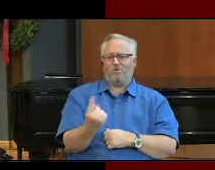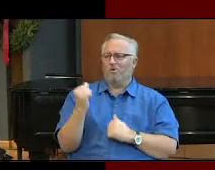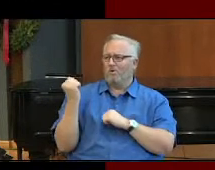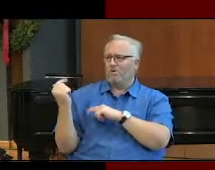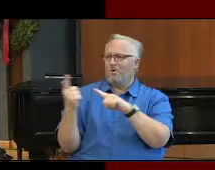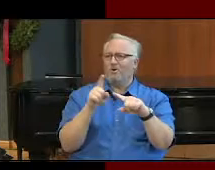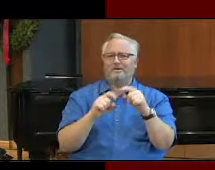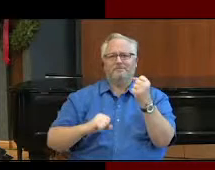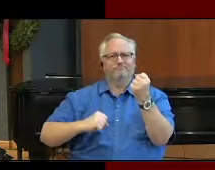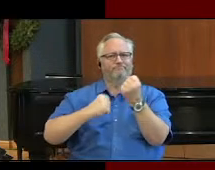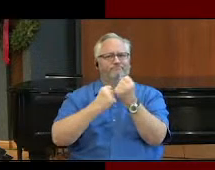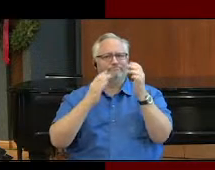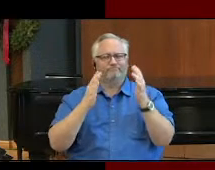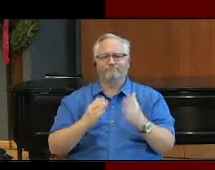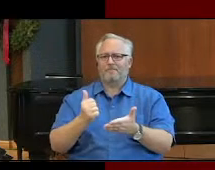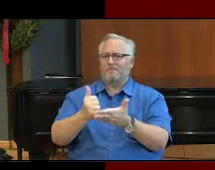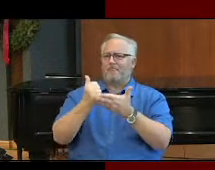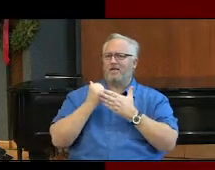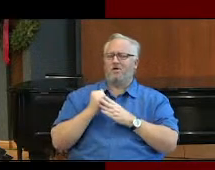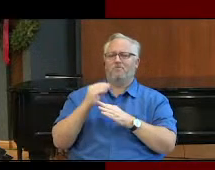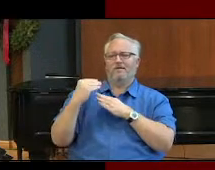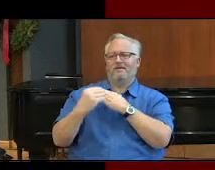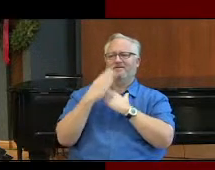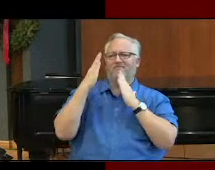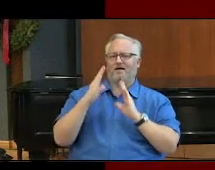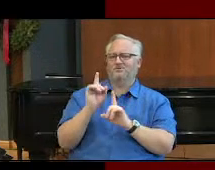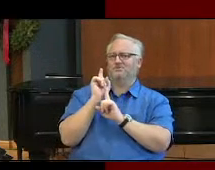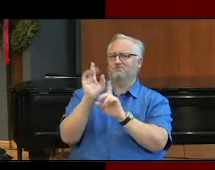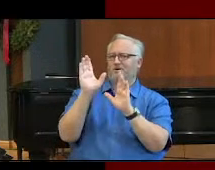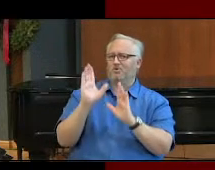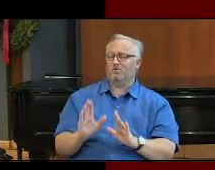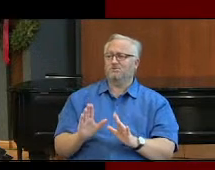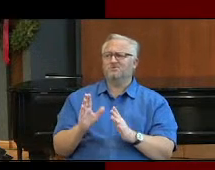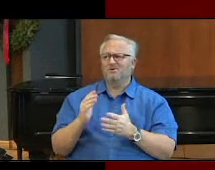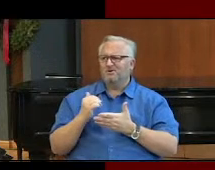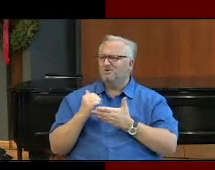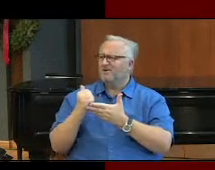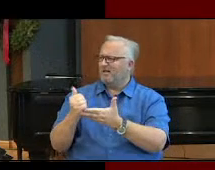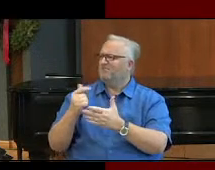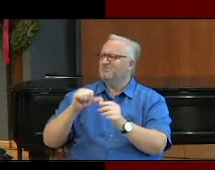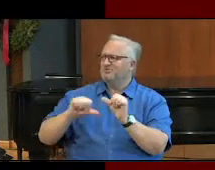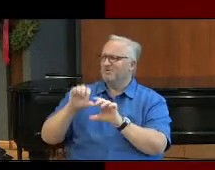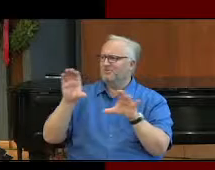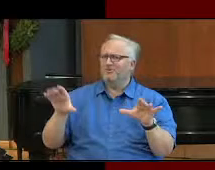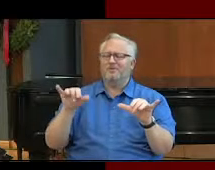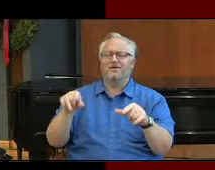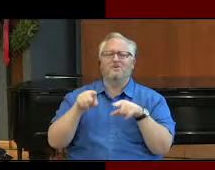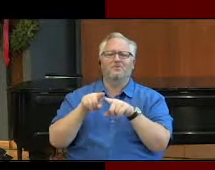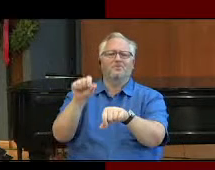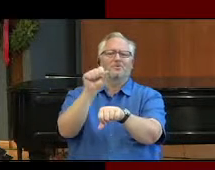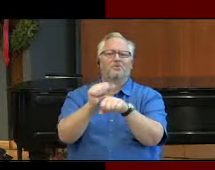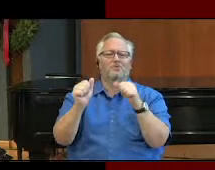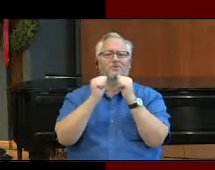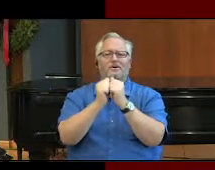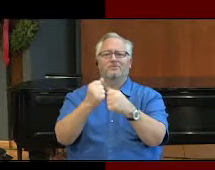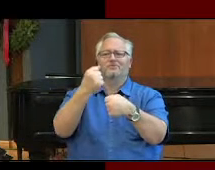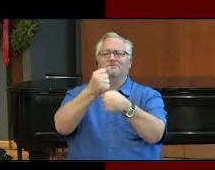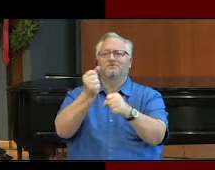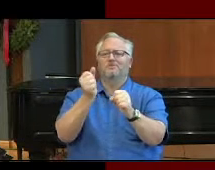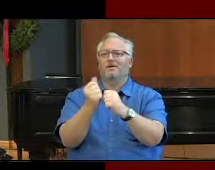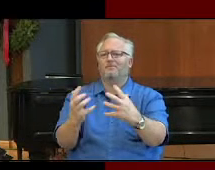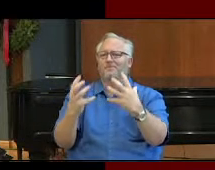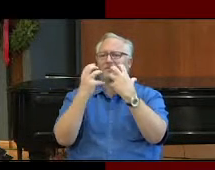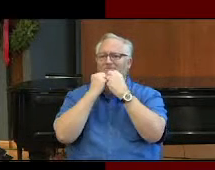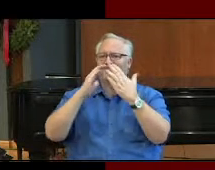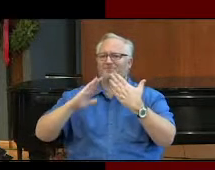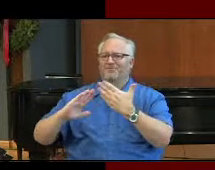allies, help, advisors, and mentors. Let's do that for each other as we work together to create the beloved